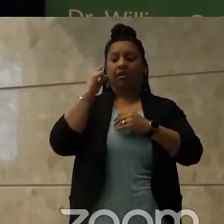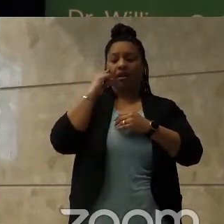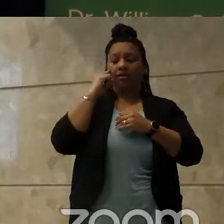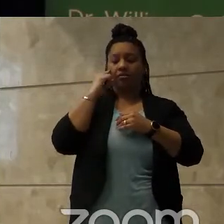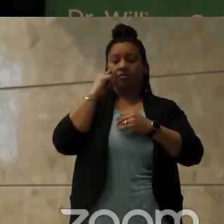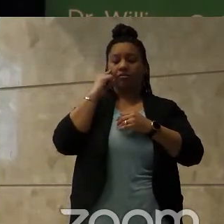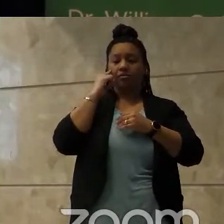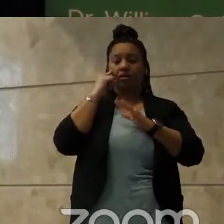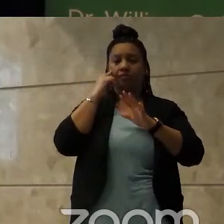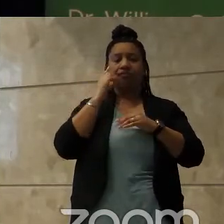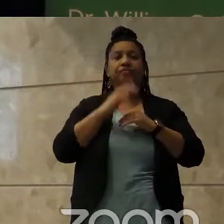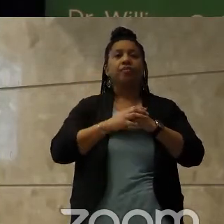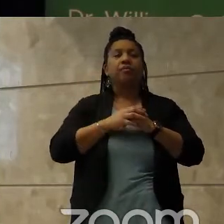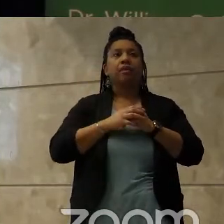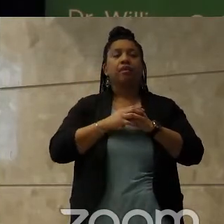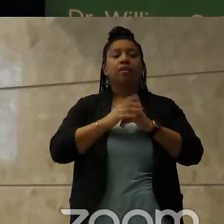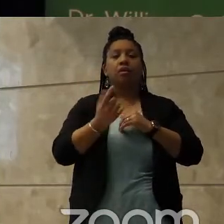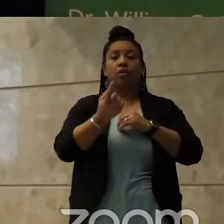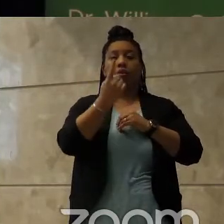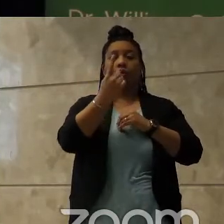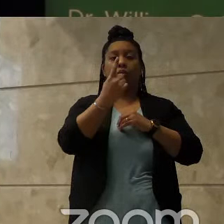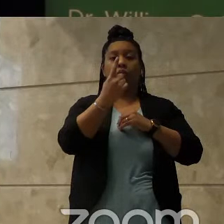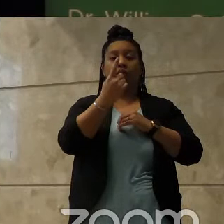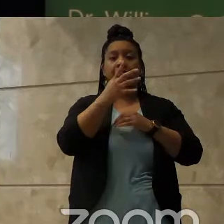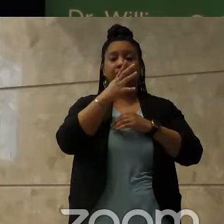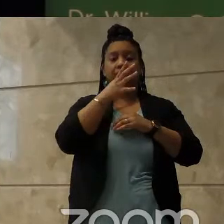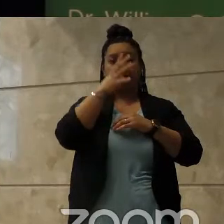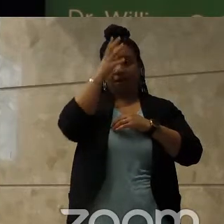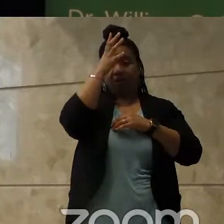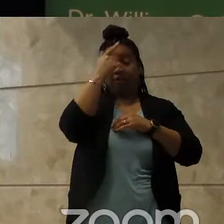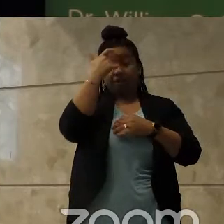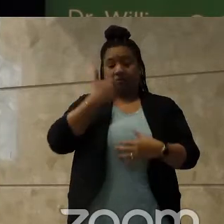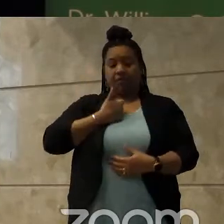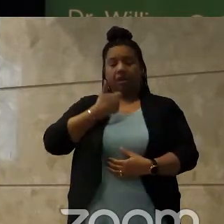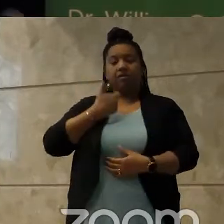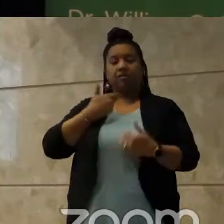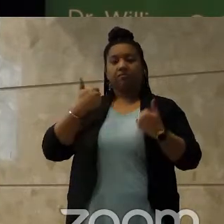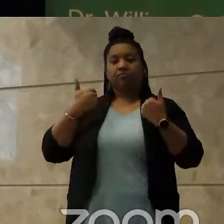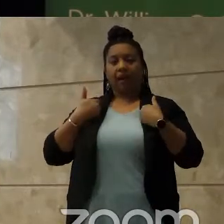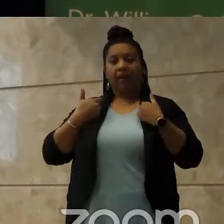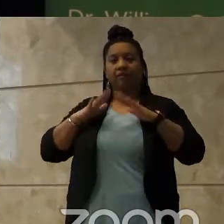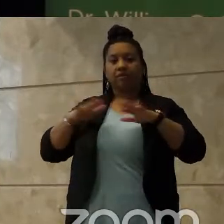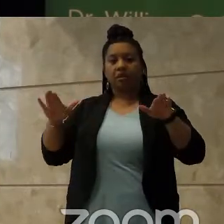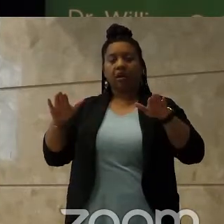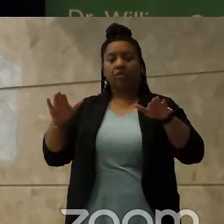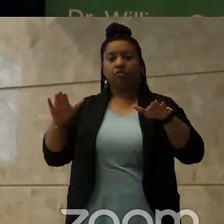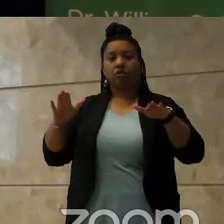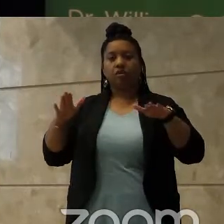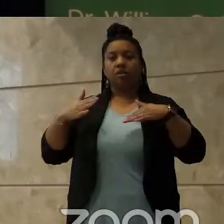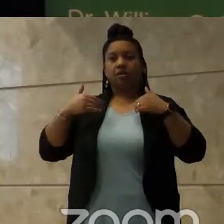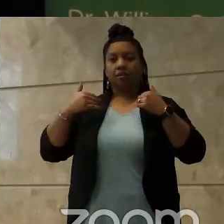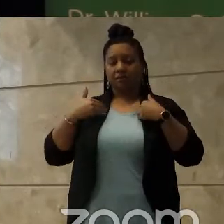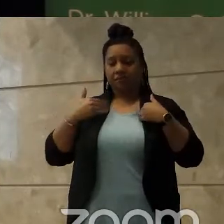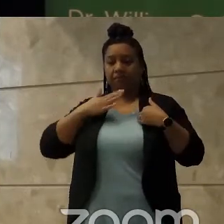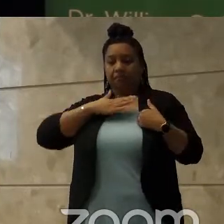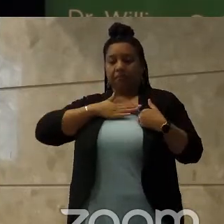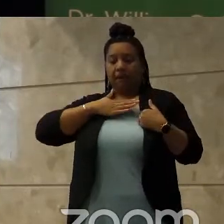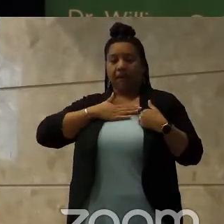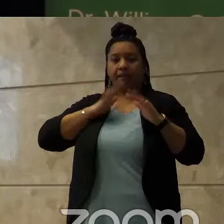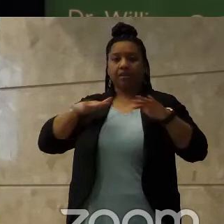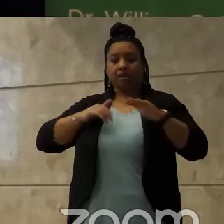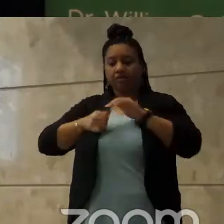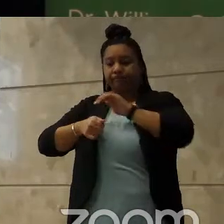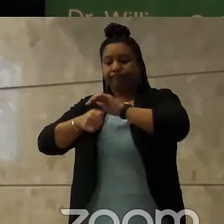of the parents, having a child myself and having my child shelter in place as well, but then